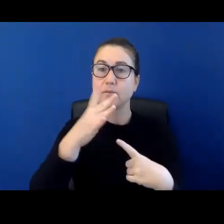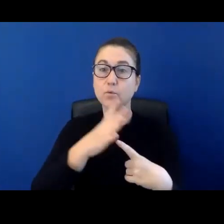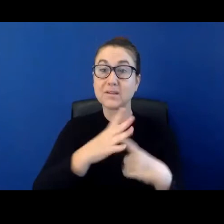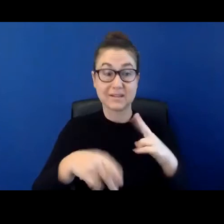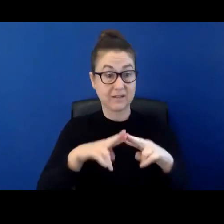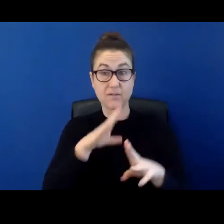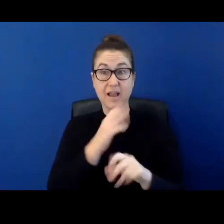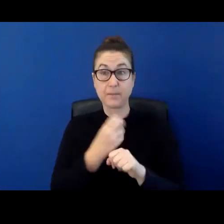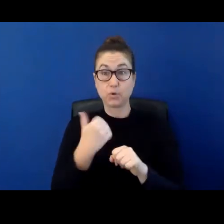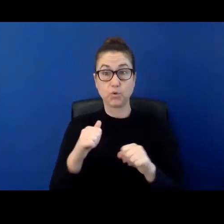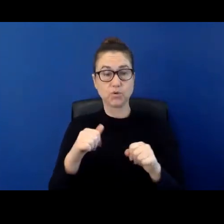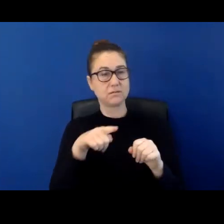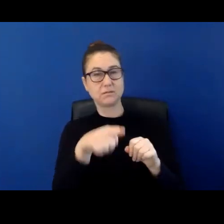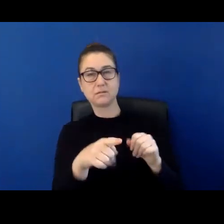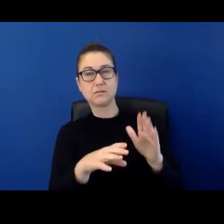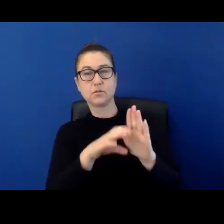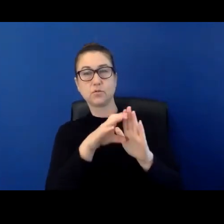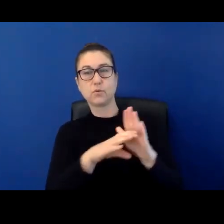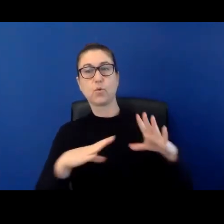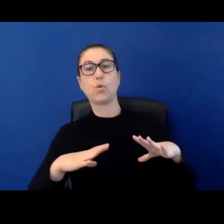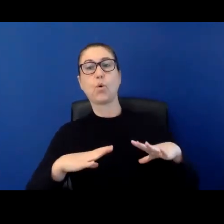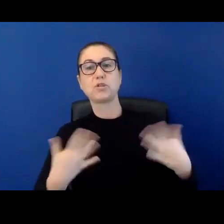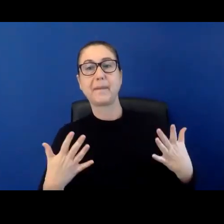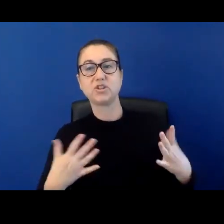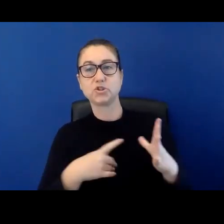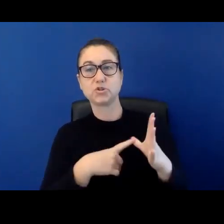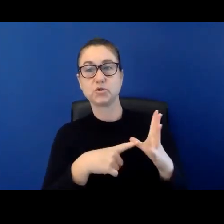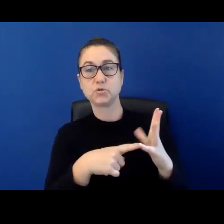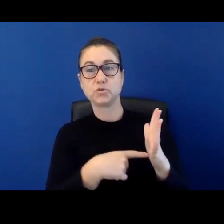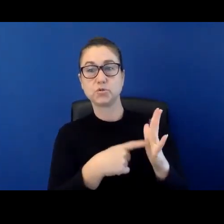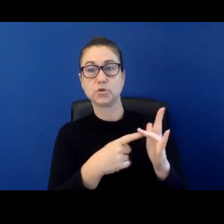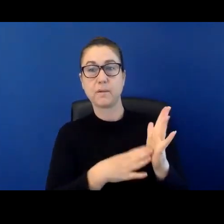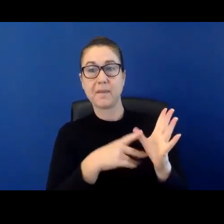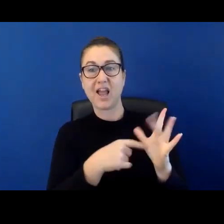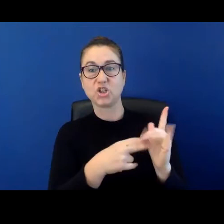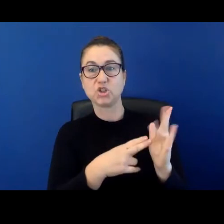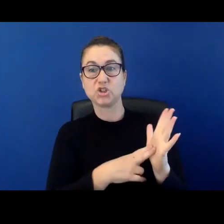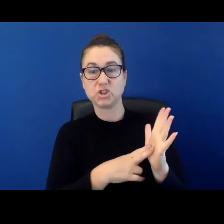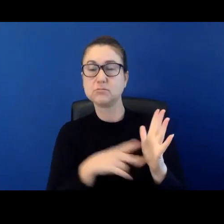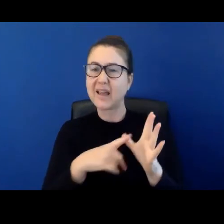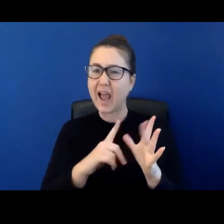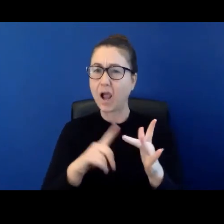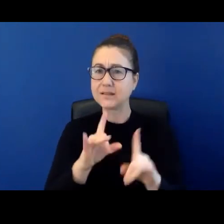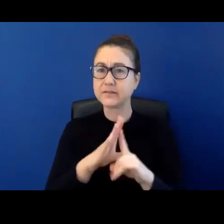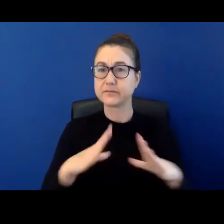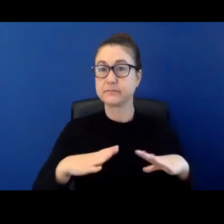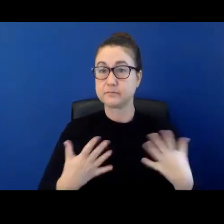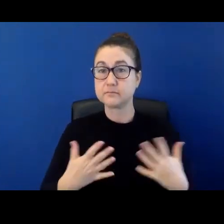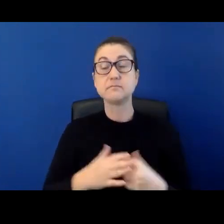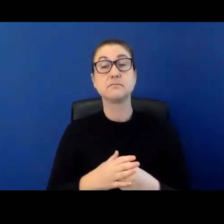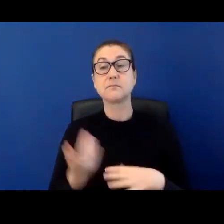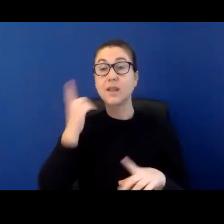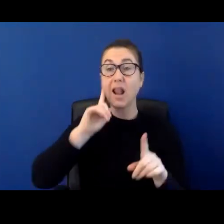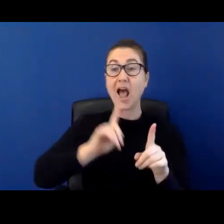is, you know, a technique associated with artificial intelligence. So we commissioned some polling last